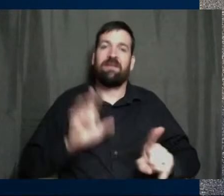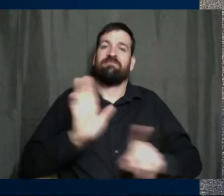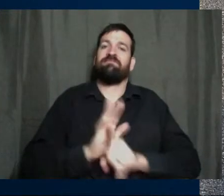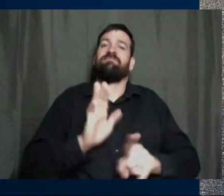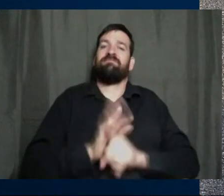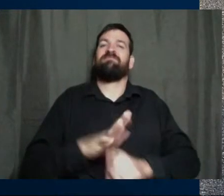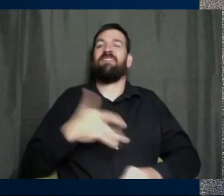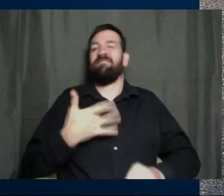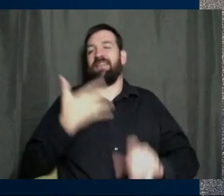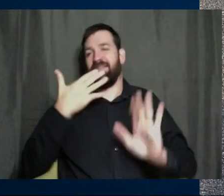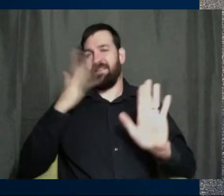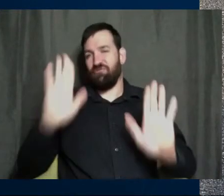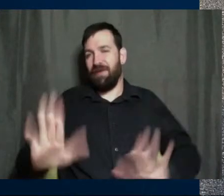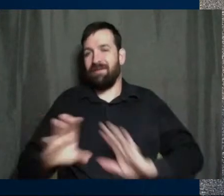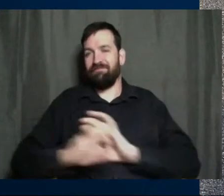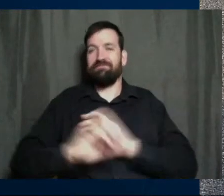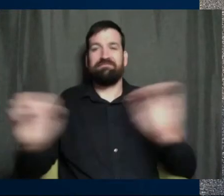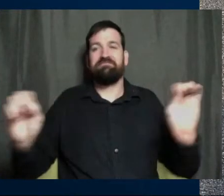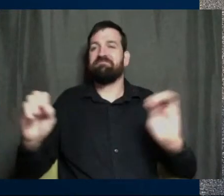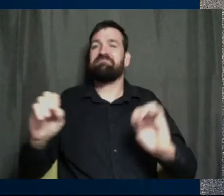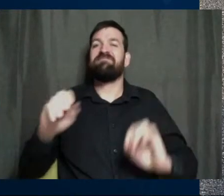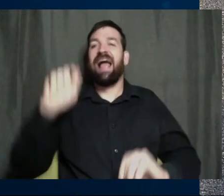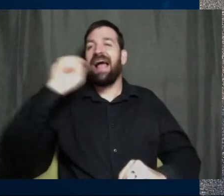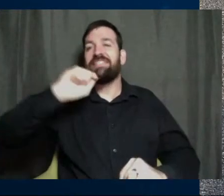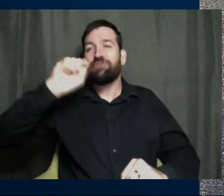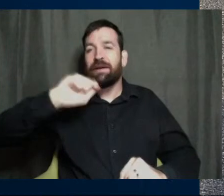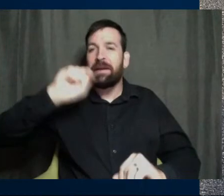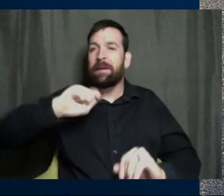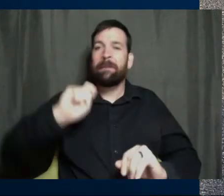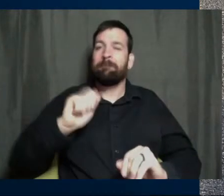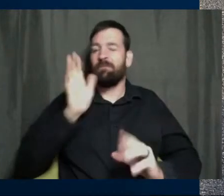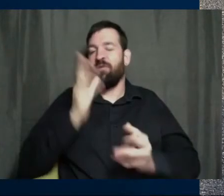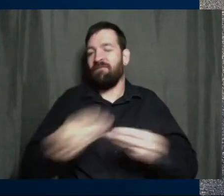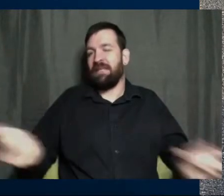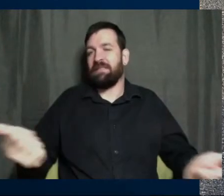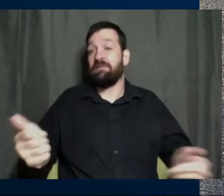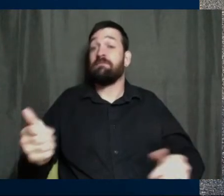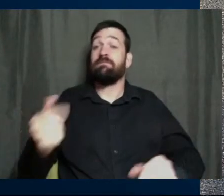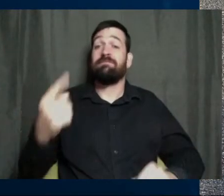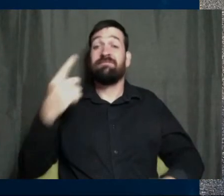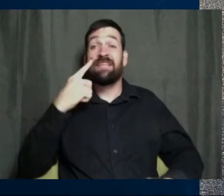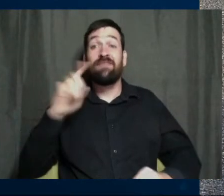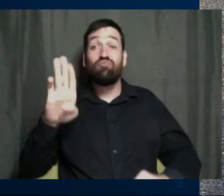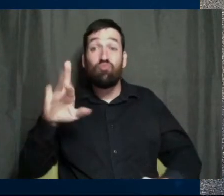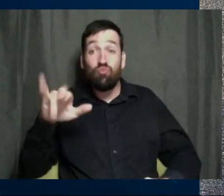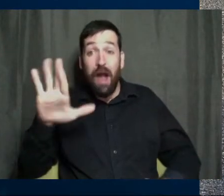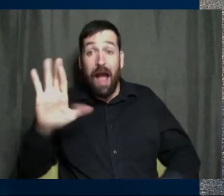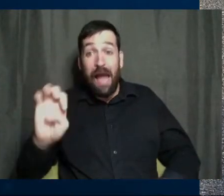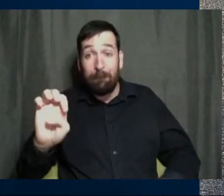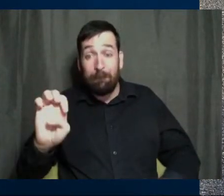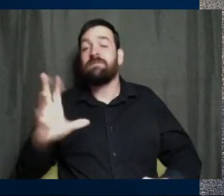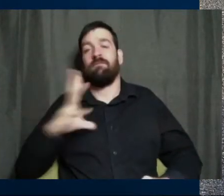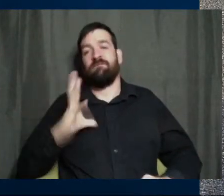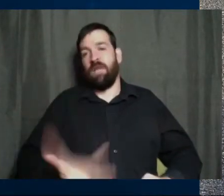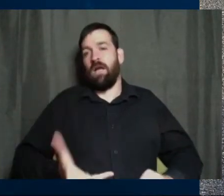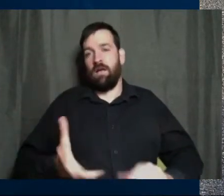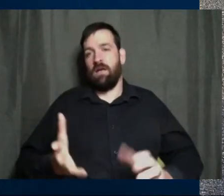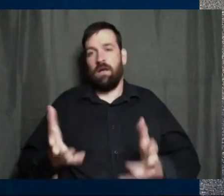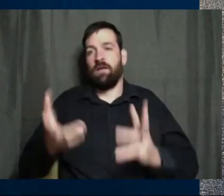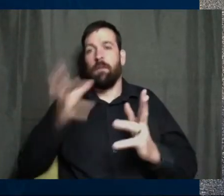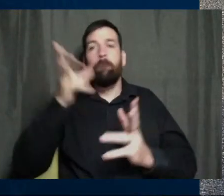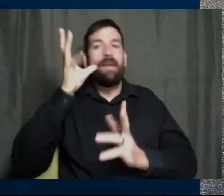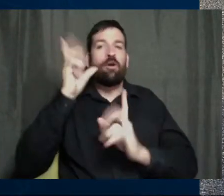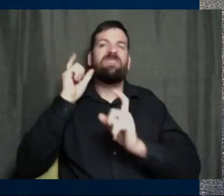great. Nothing that a little bit of ice cream won't fix. We said bribing. That's totally okay. We're giving all parents permission to do lots of